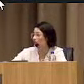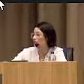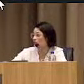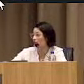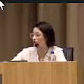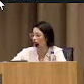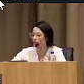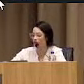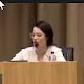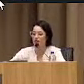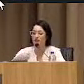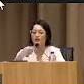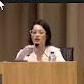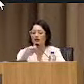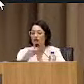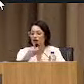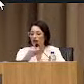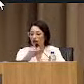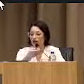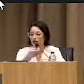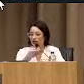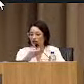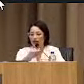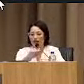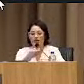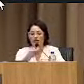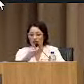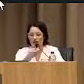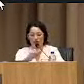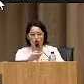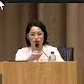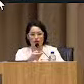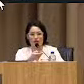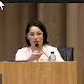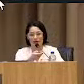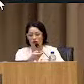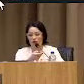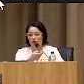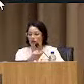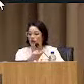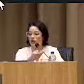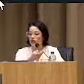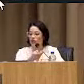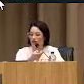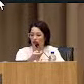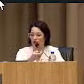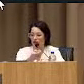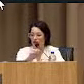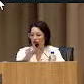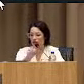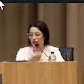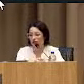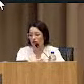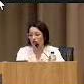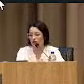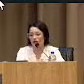September 2020, right in the beginning. We didn't think this was possible. But here all the repercussions from the